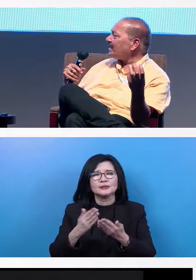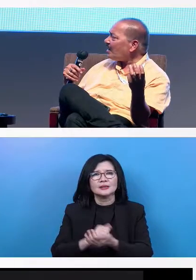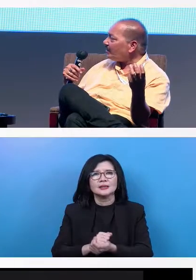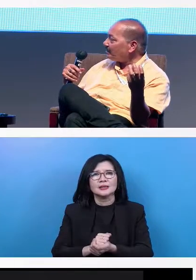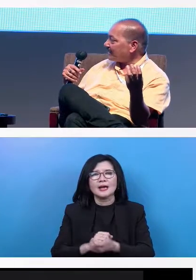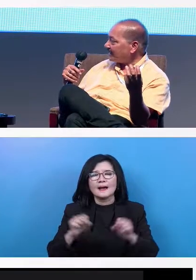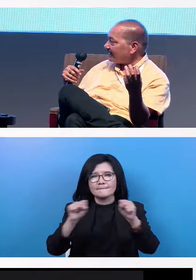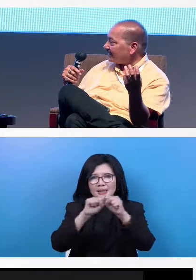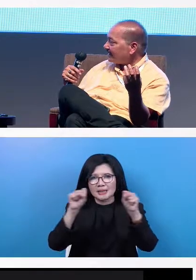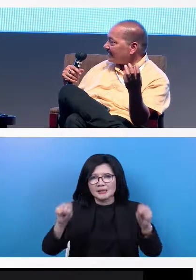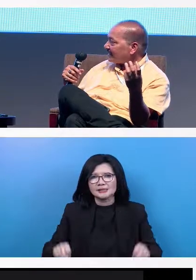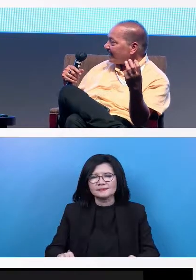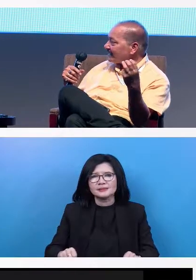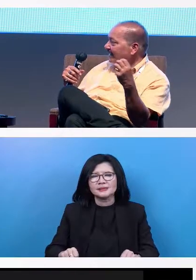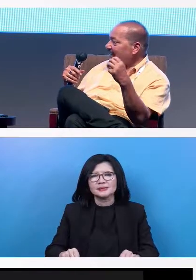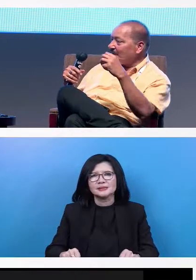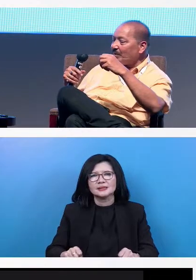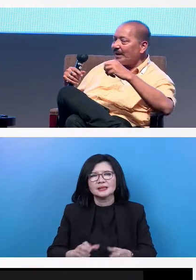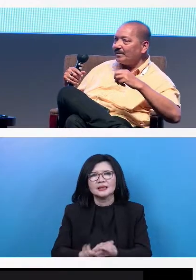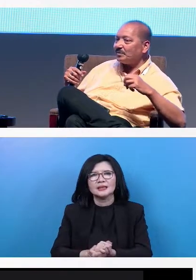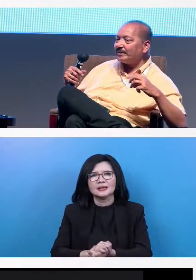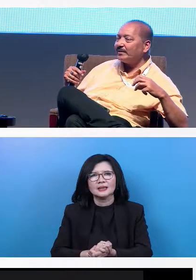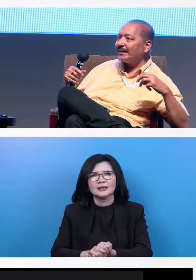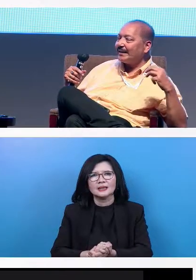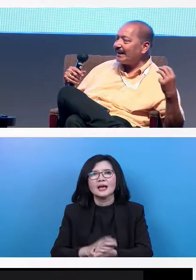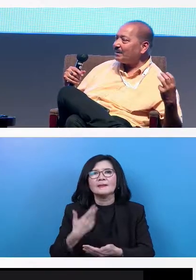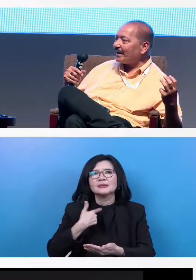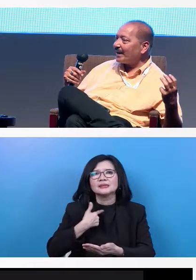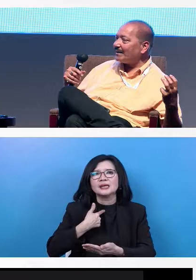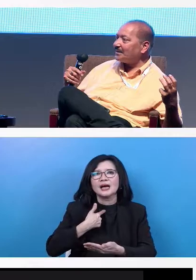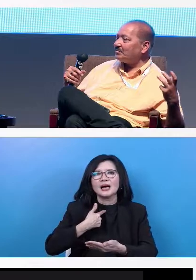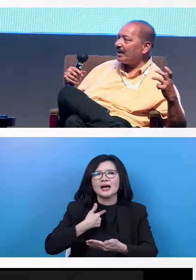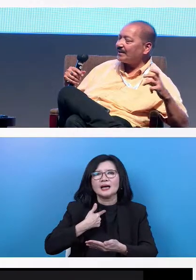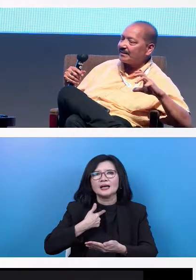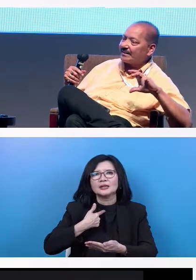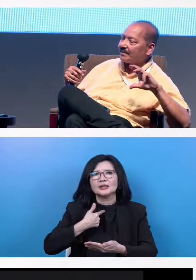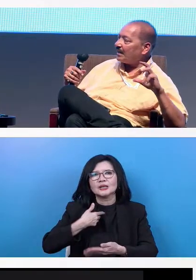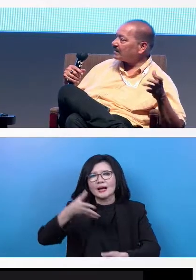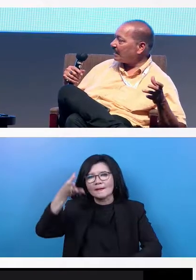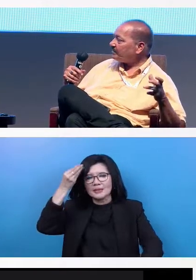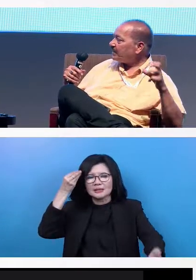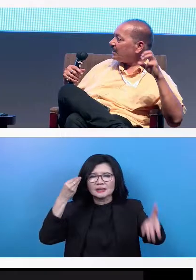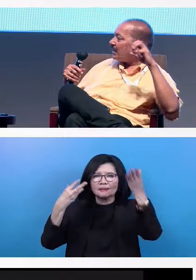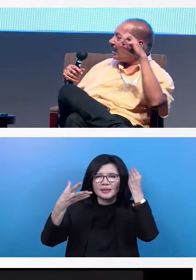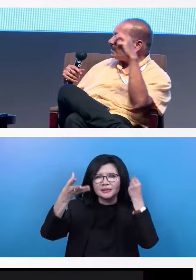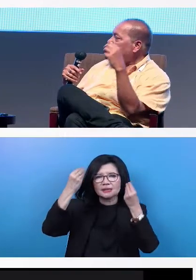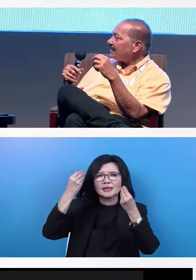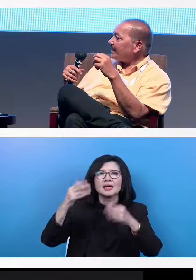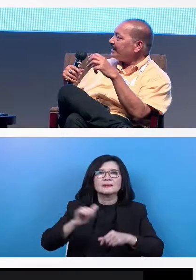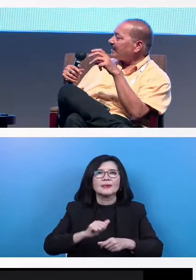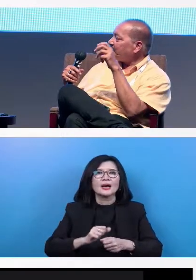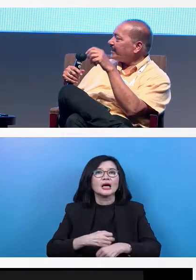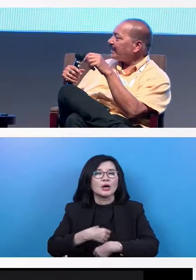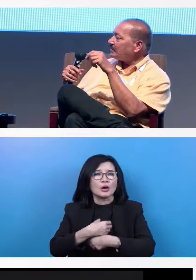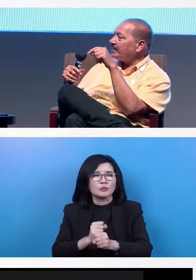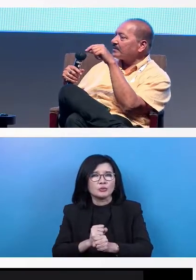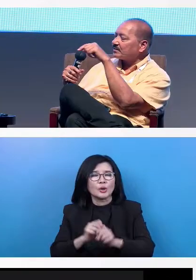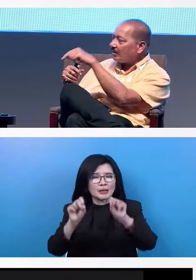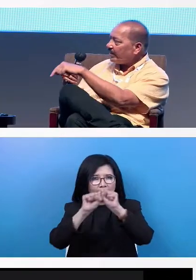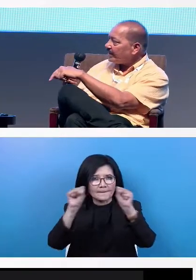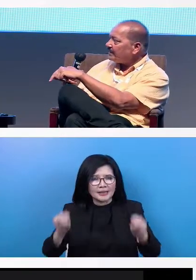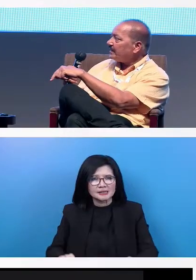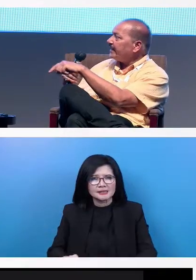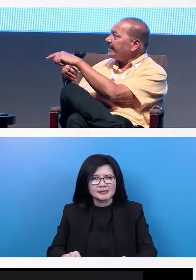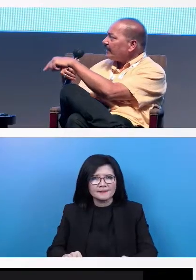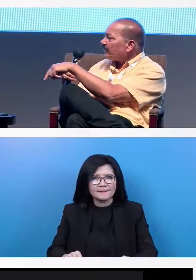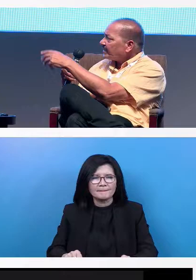countries can learn from each other. So let's say where you actually create a mechanism where there's a knowledge hub, or there is something that we